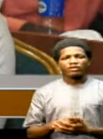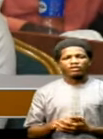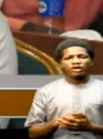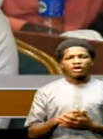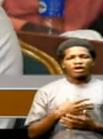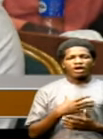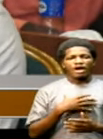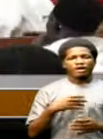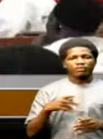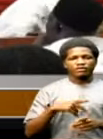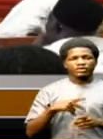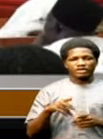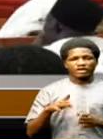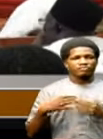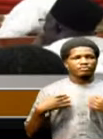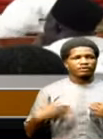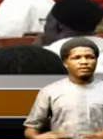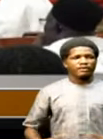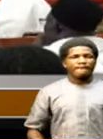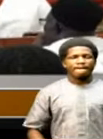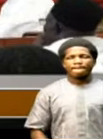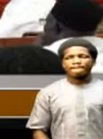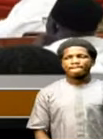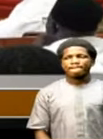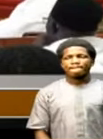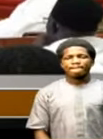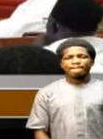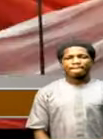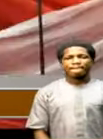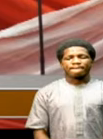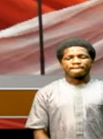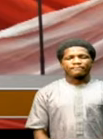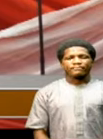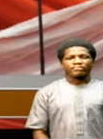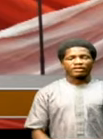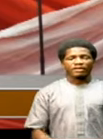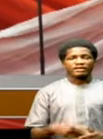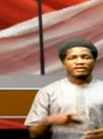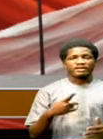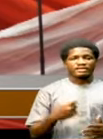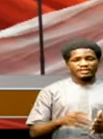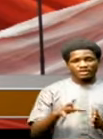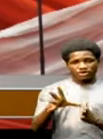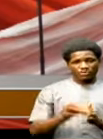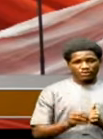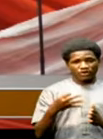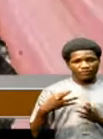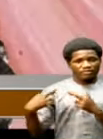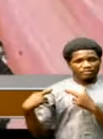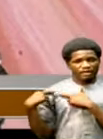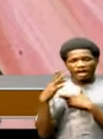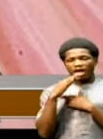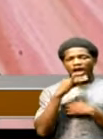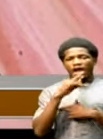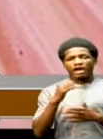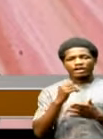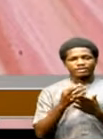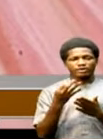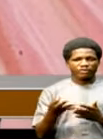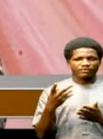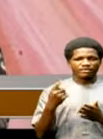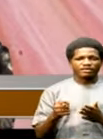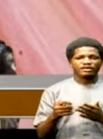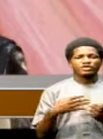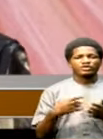being performed by them. Jurisdictional overlaps and duplication of responsibilities are some of the issues that often characterize public